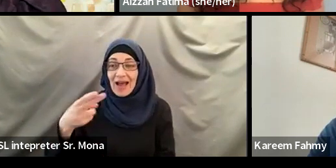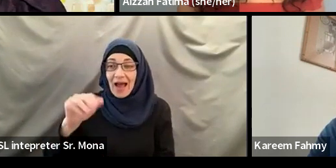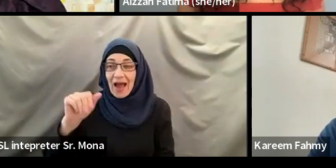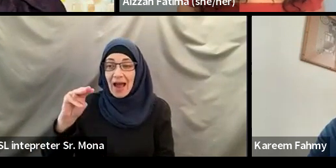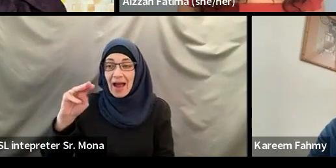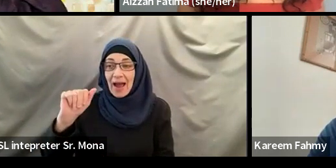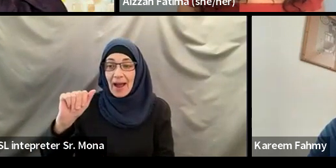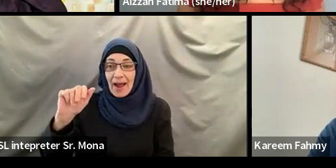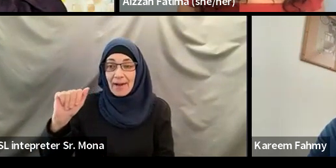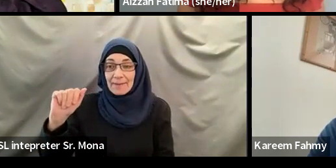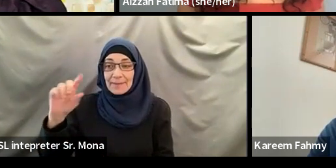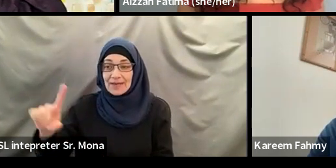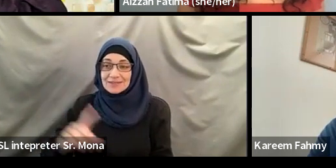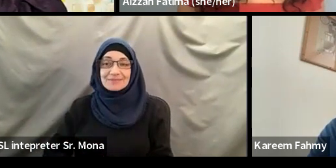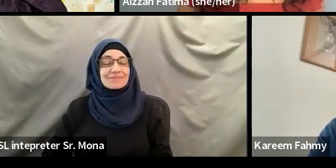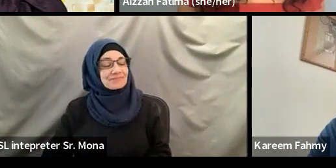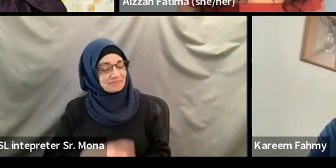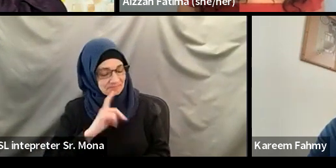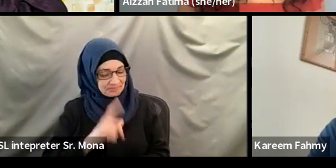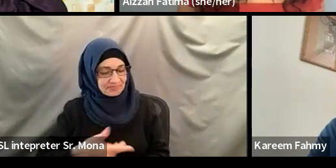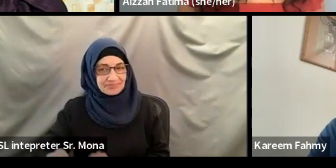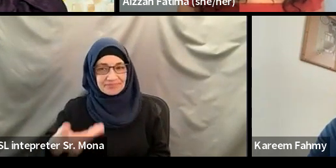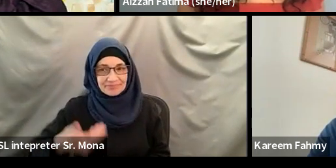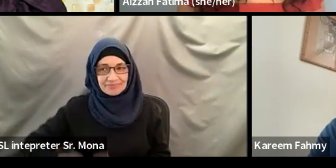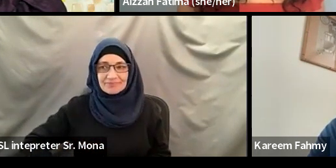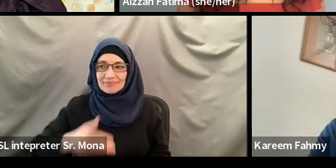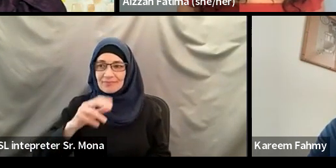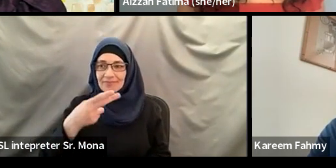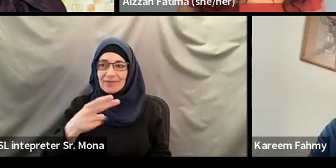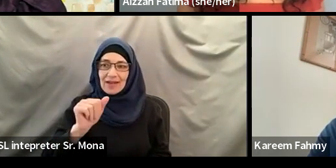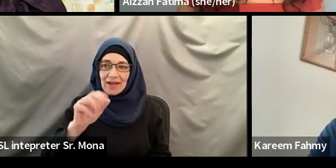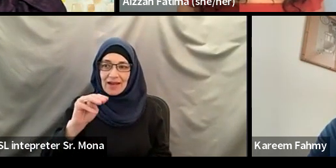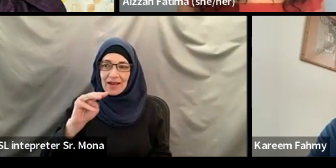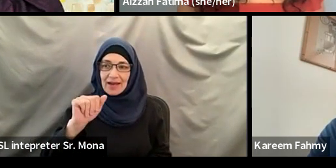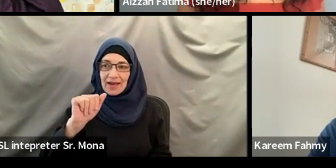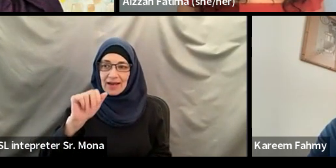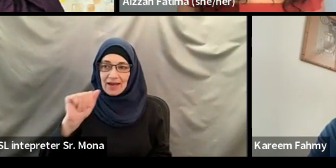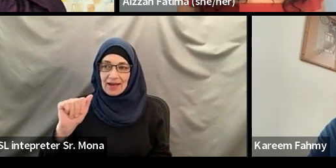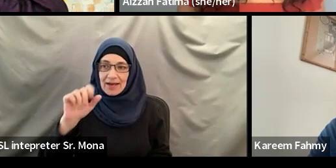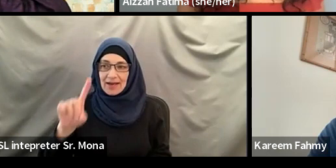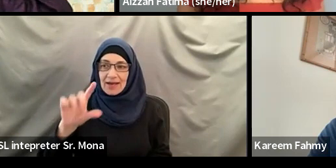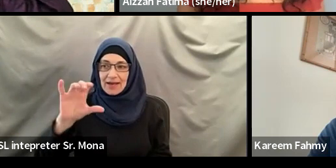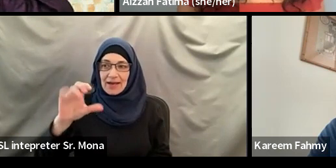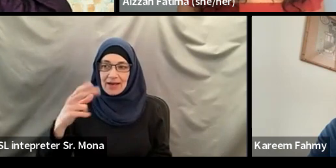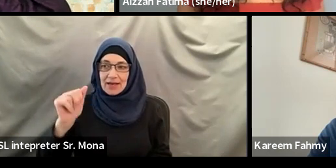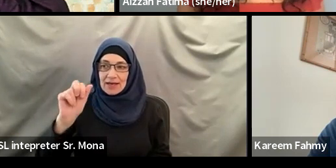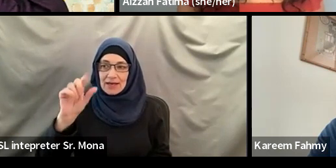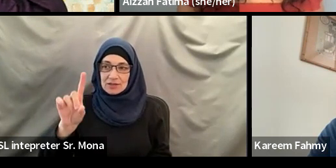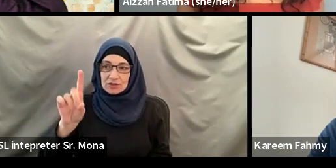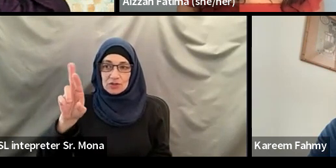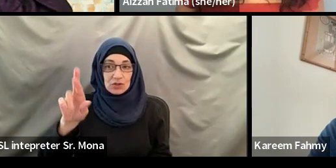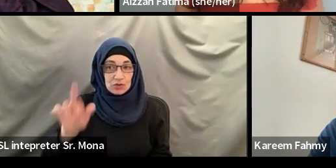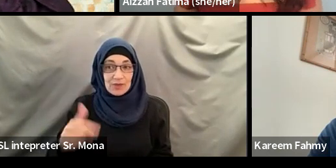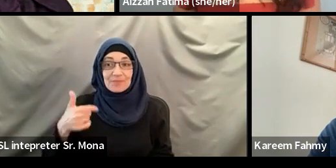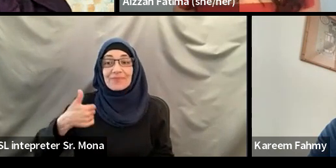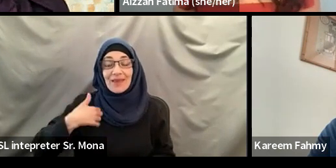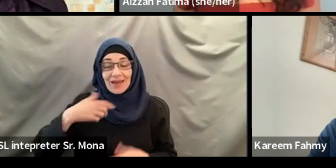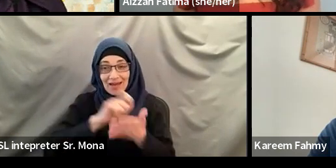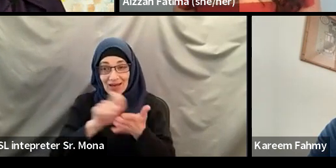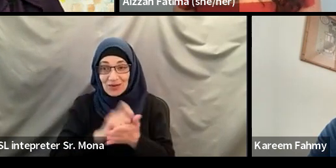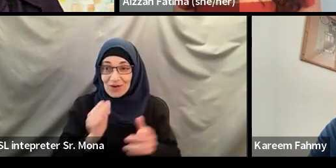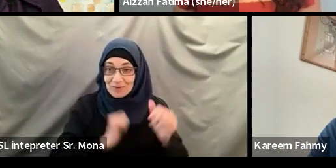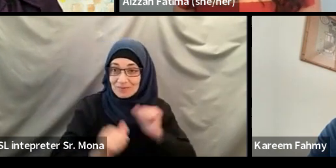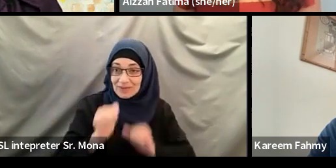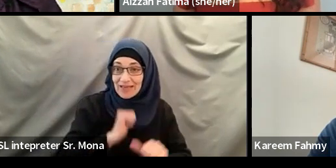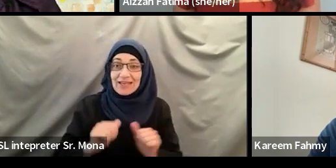Sure. My name is Hamad Chaudhry. I am a playwright and a screenwriter. I usually base